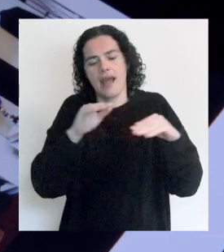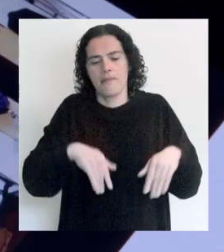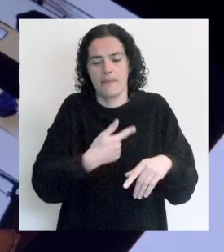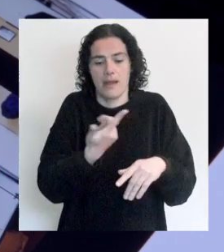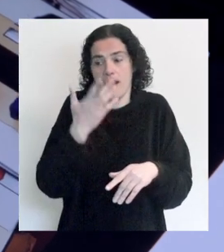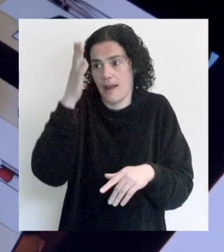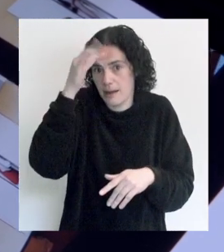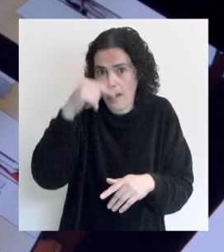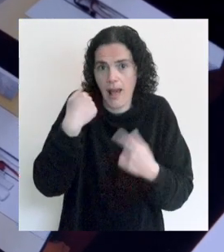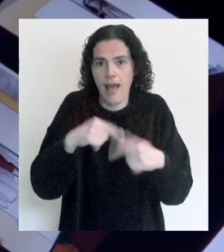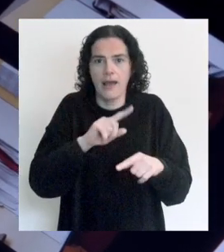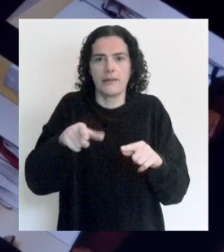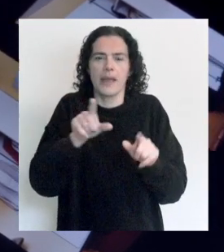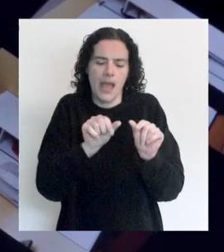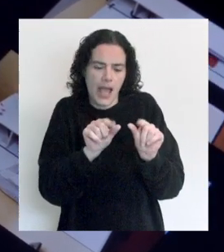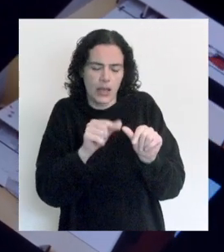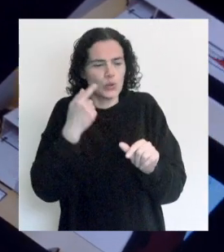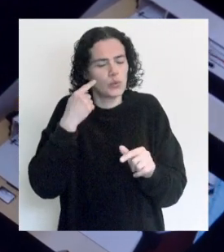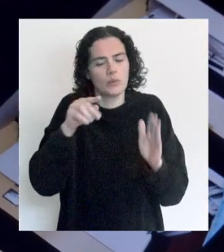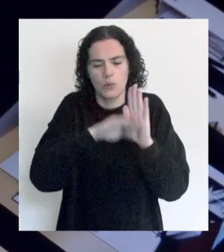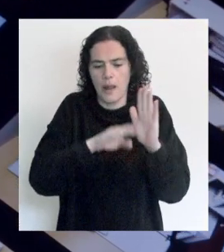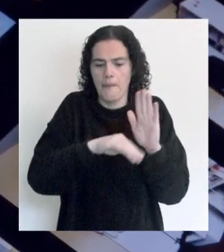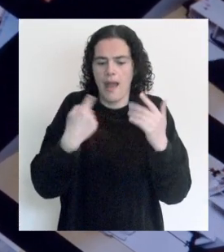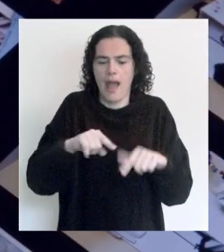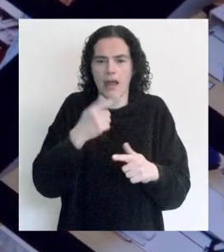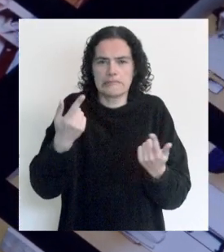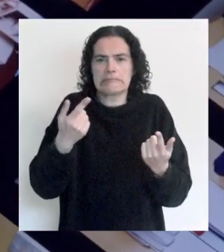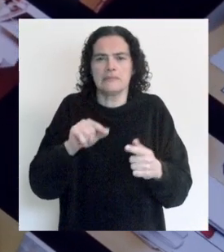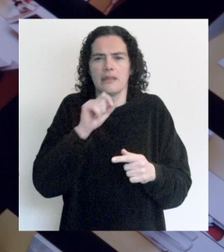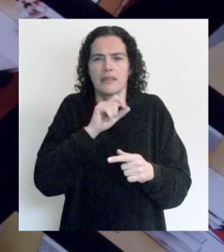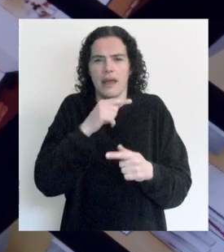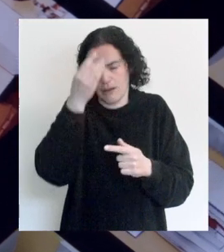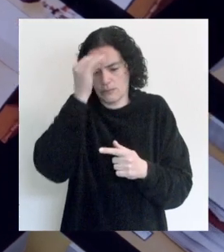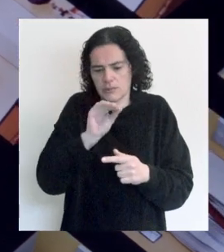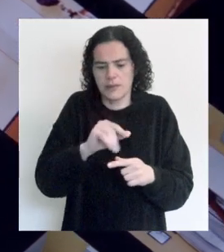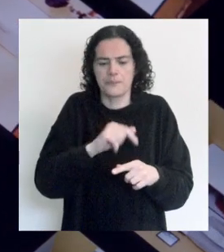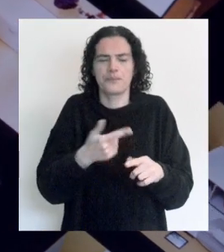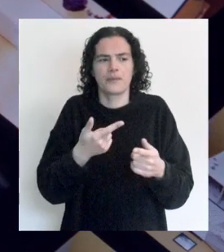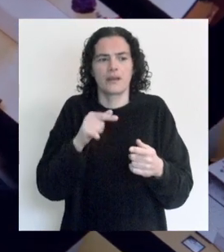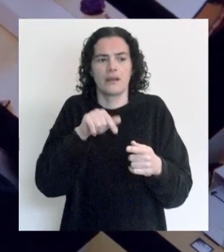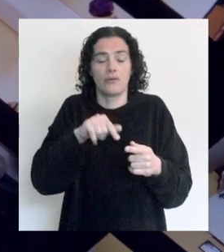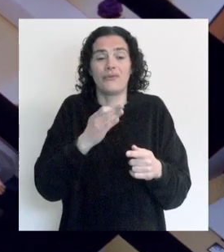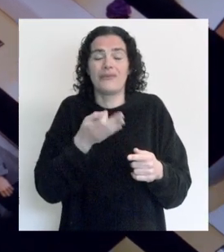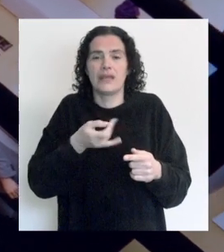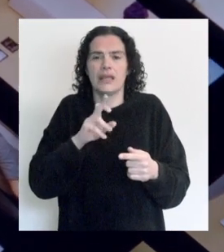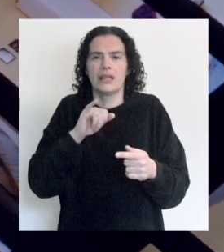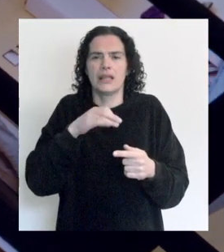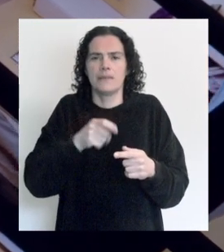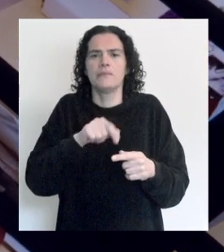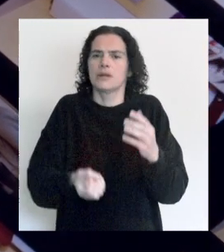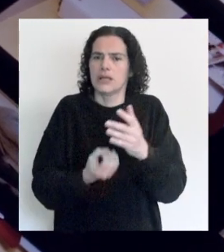stuffed animals. At the same time, we'd have a radio program by Fischli Weiss. Felix González Torres